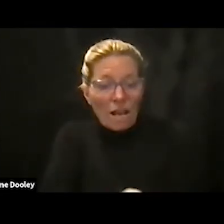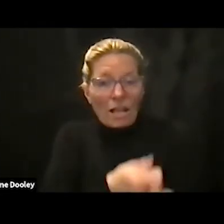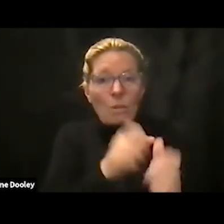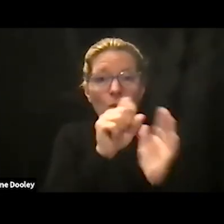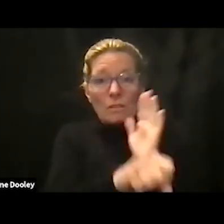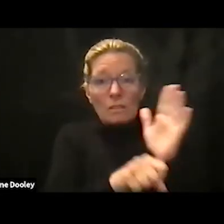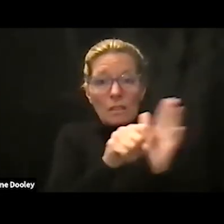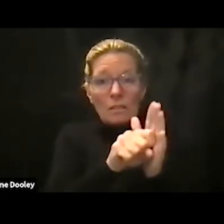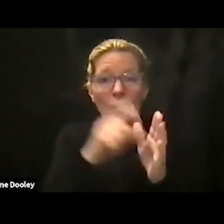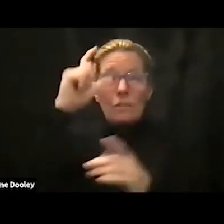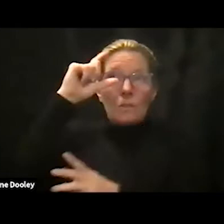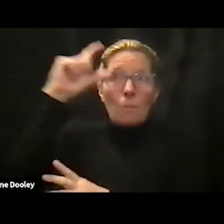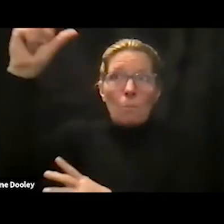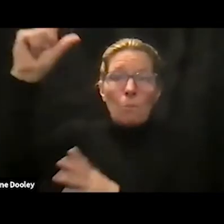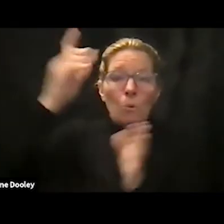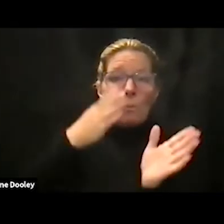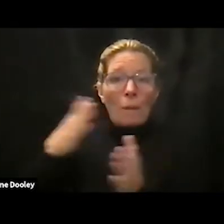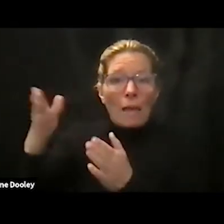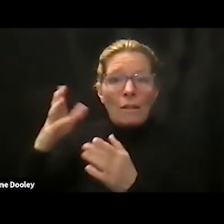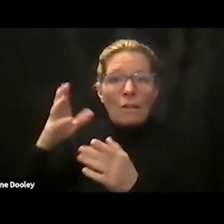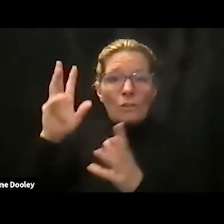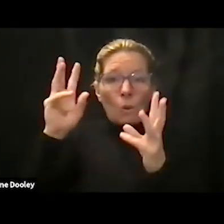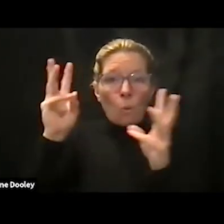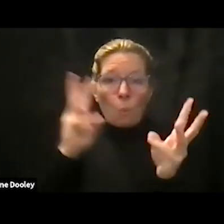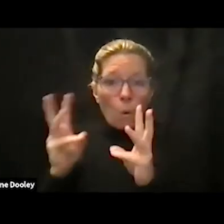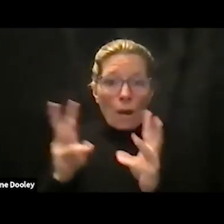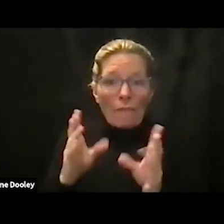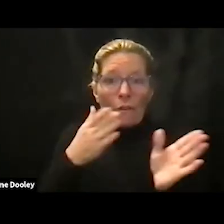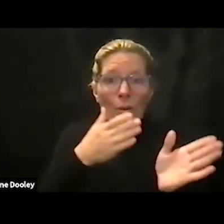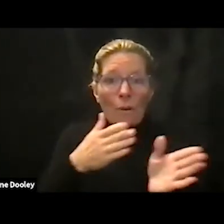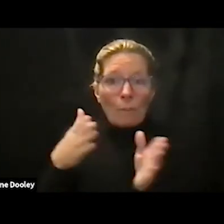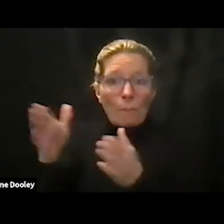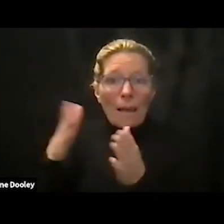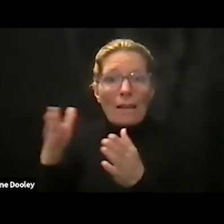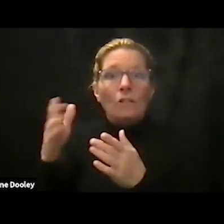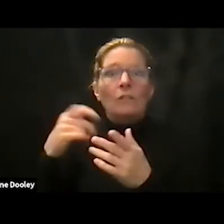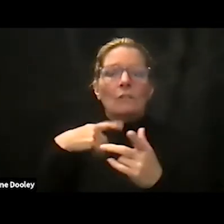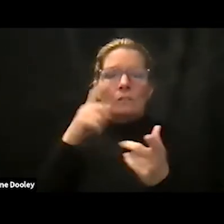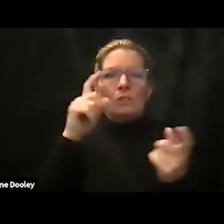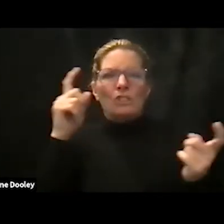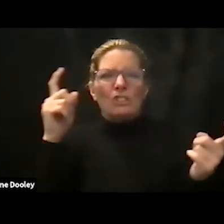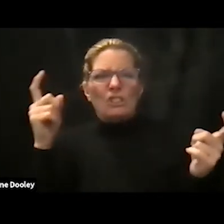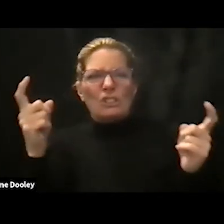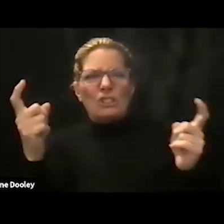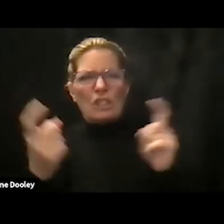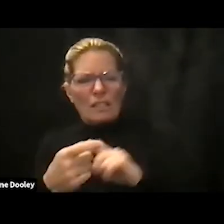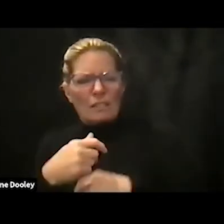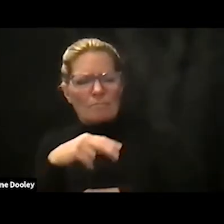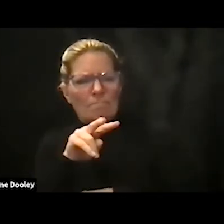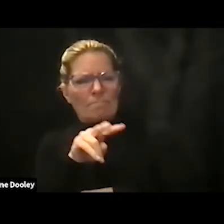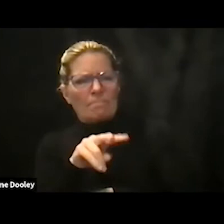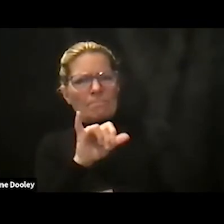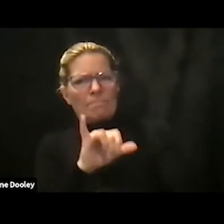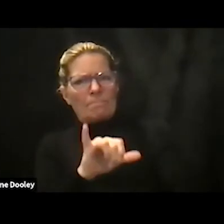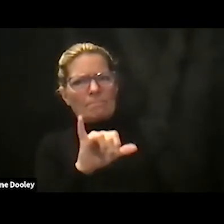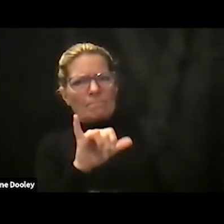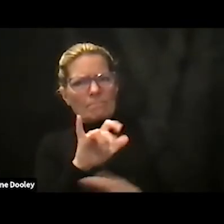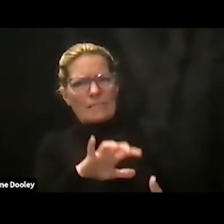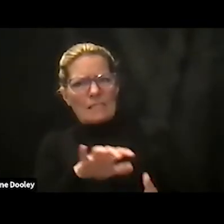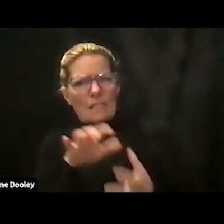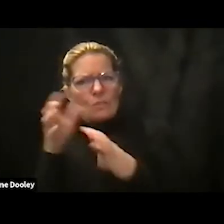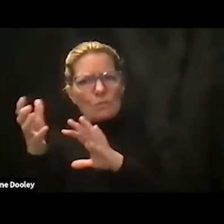moon patterns, based off of the weather patterns, are changing too. And so we're seeing this